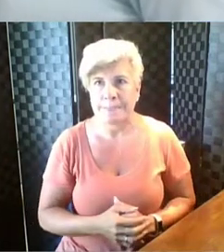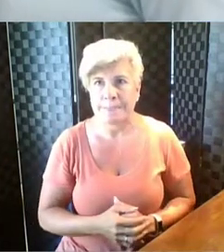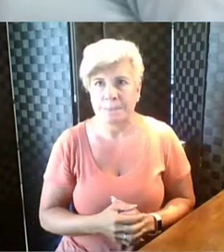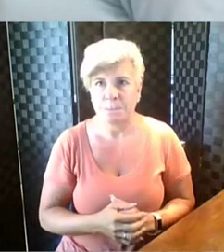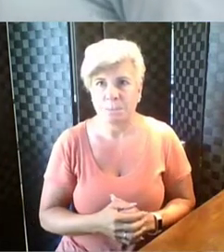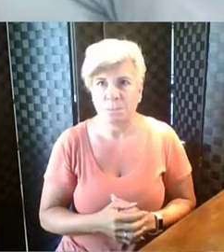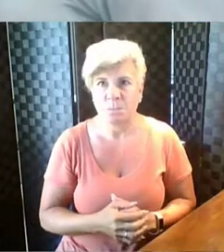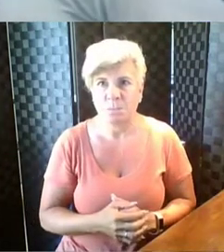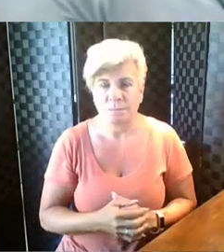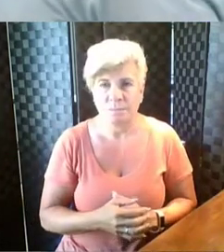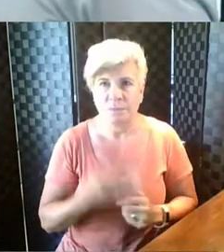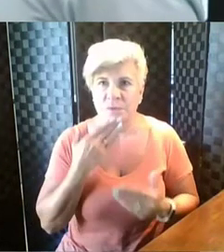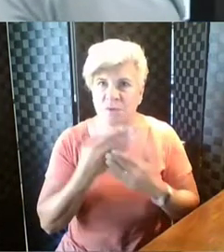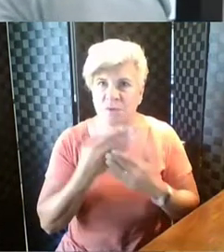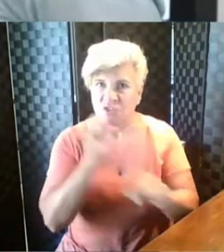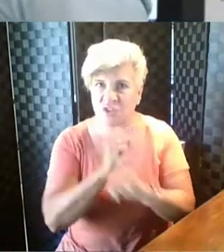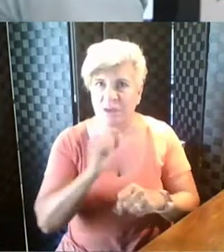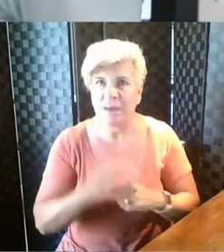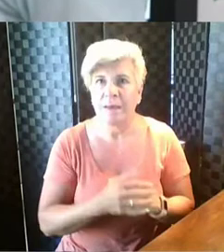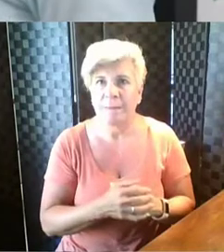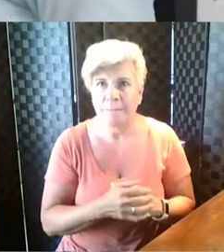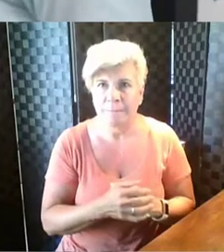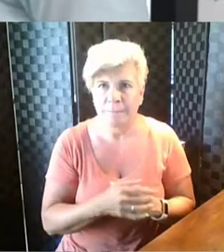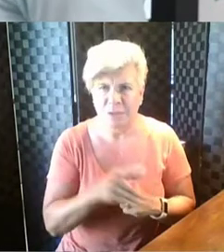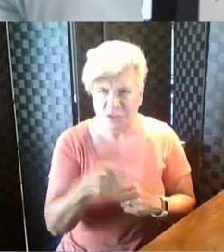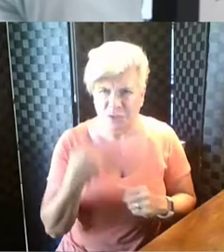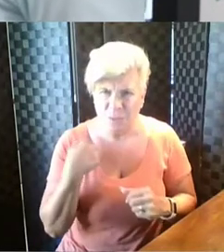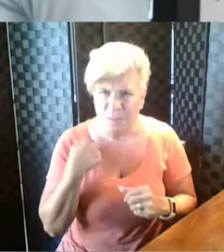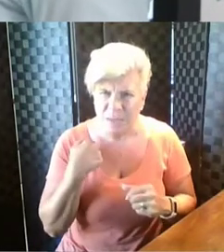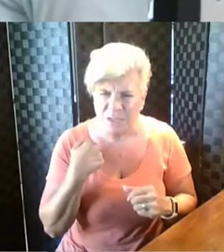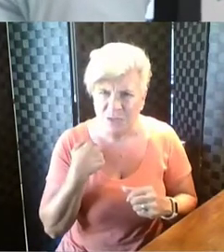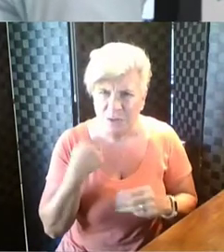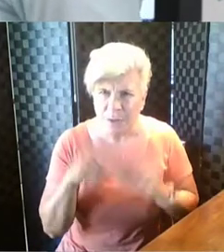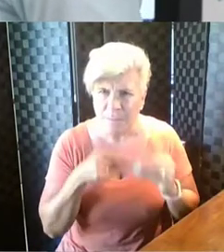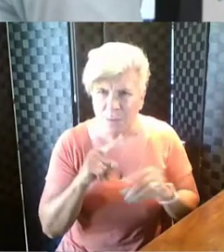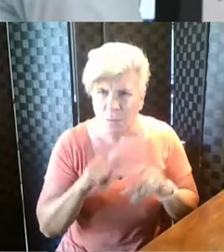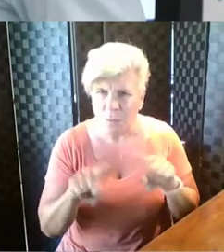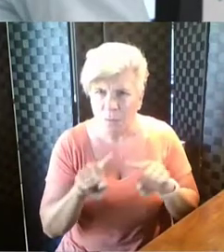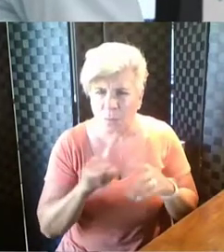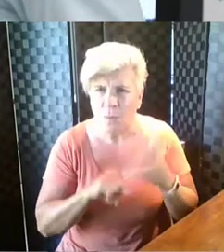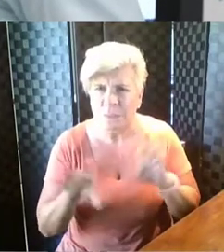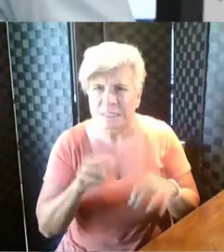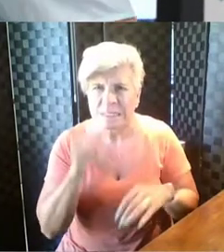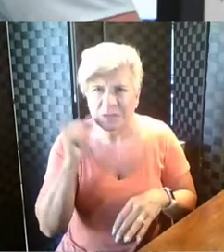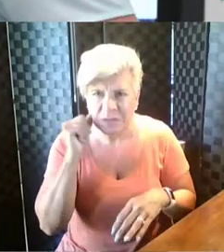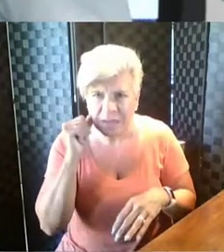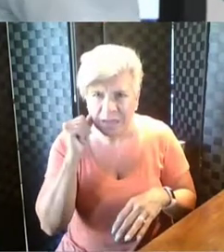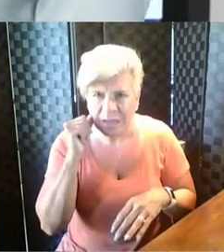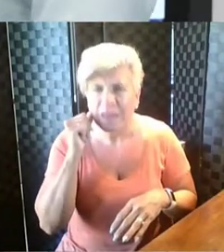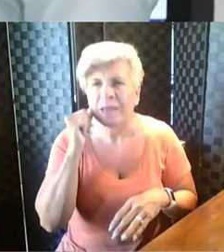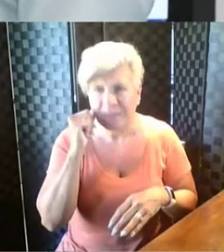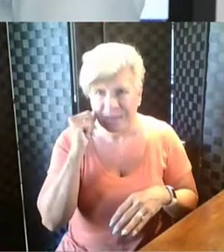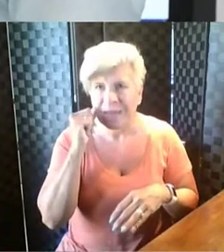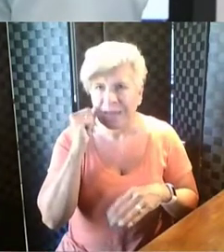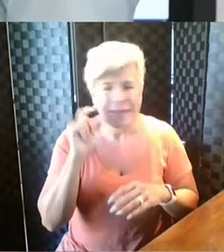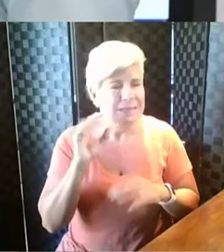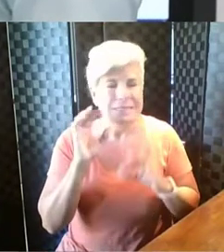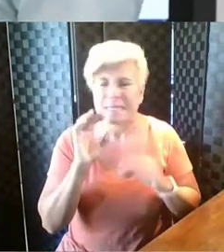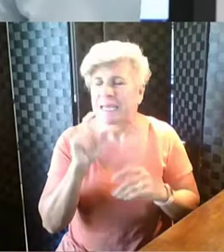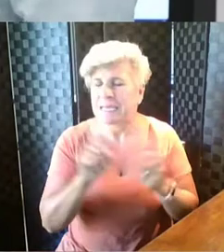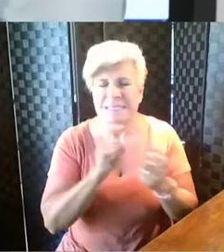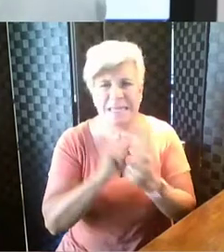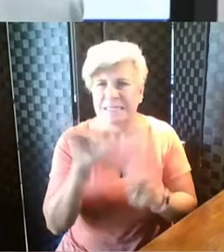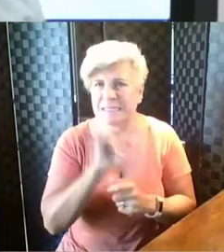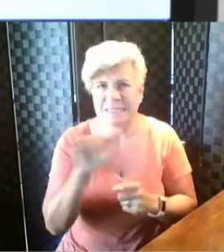488. Great job. Does this remind you a little bit of what we did last time? Yeah, it's exactly the same thing.